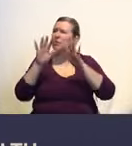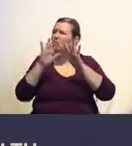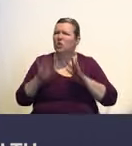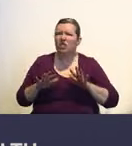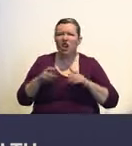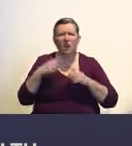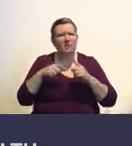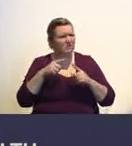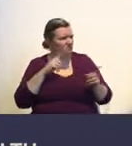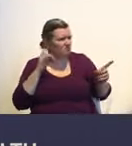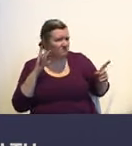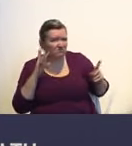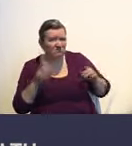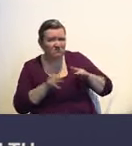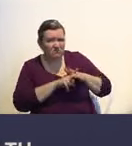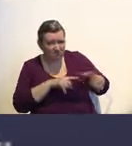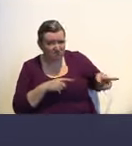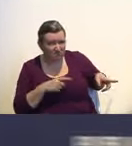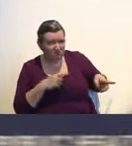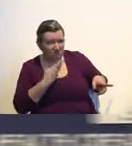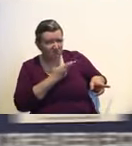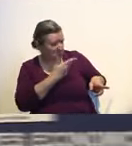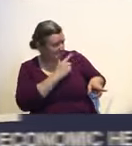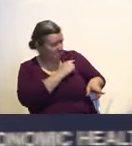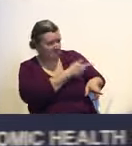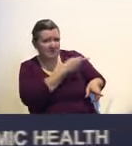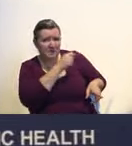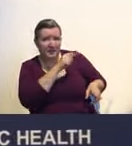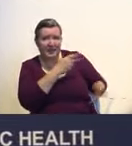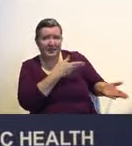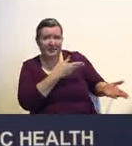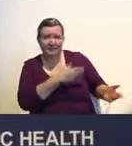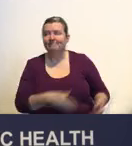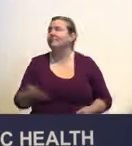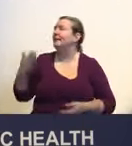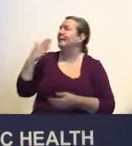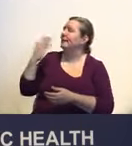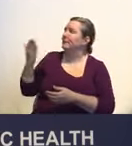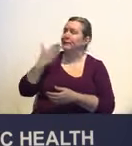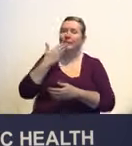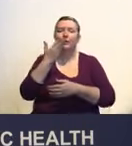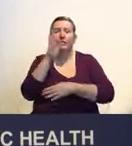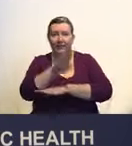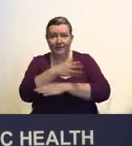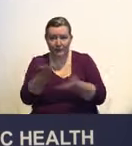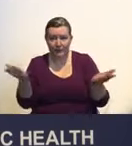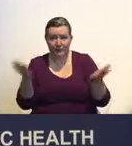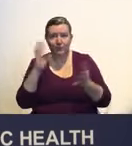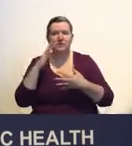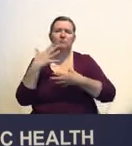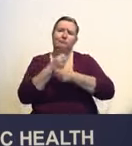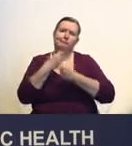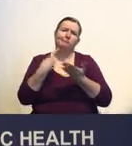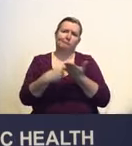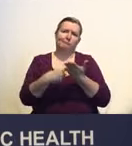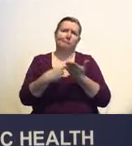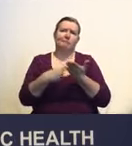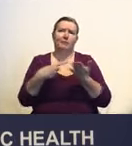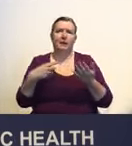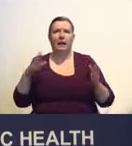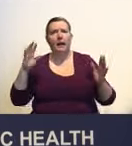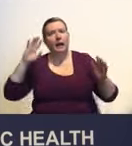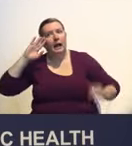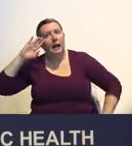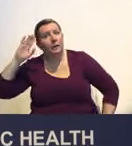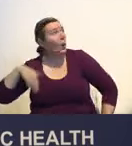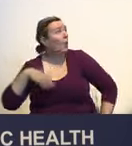into Friday, so take it away. Thank you. That's right. Thank you, Governor. Good afternoon. That's what I will brief on. Again, I know it's very warm